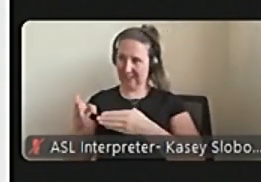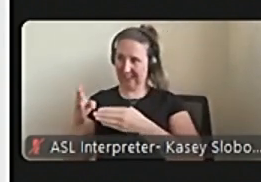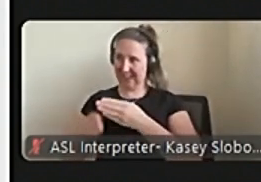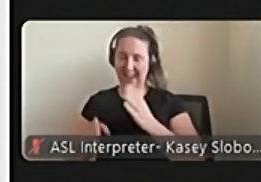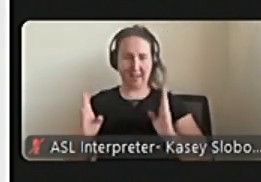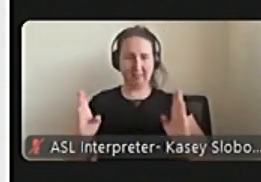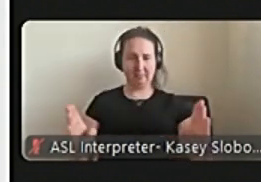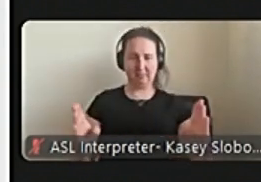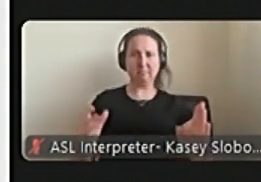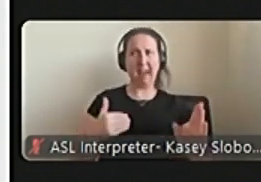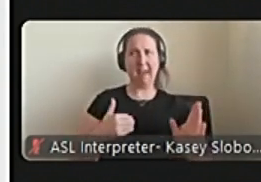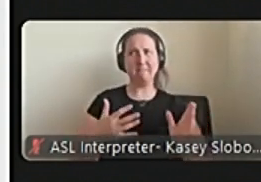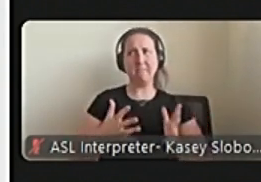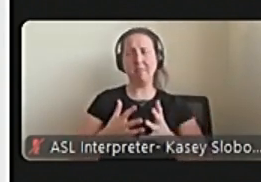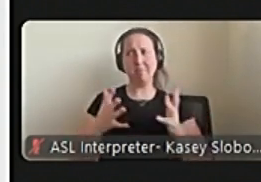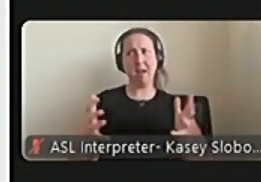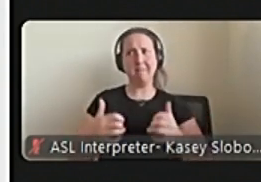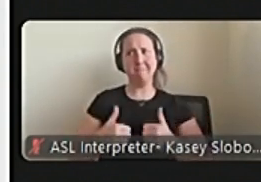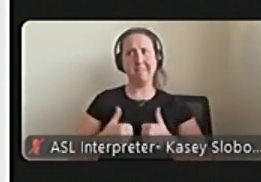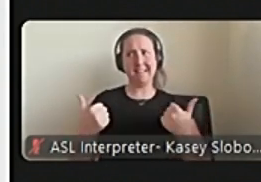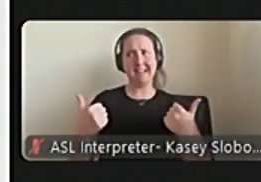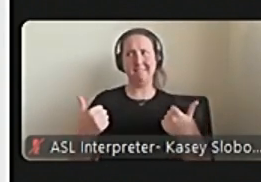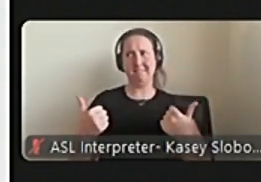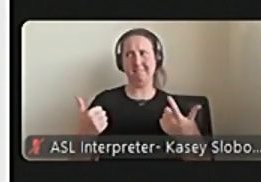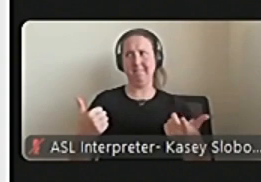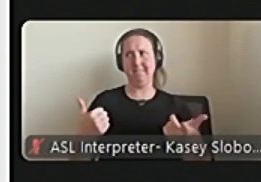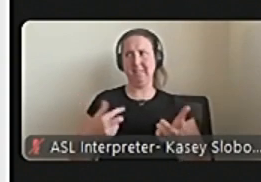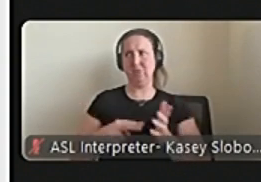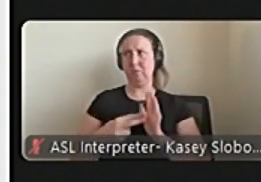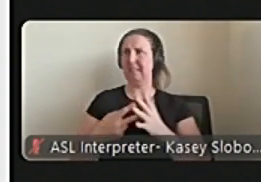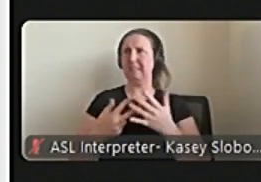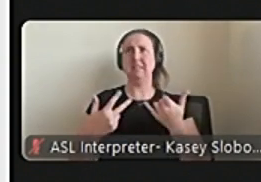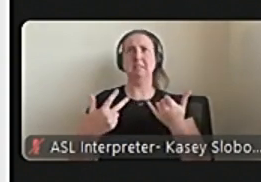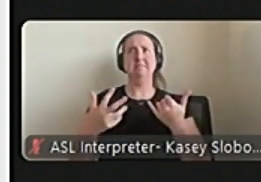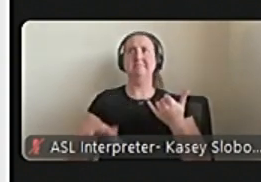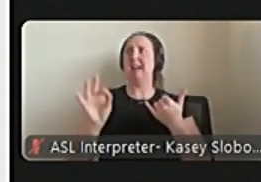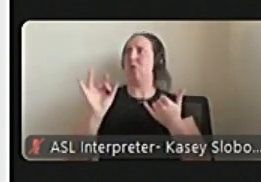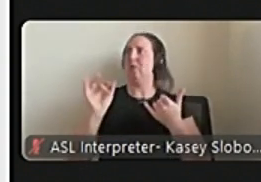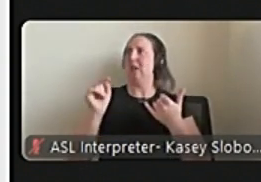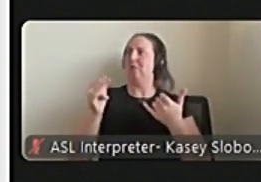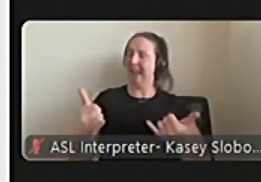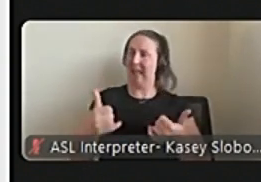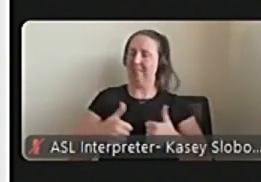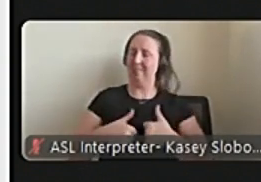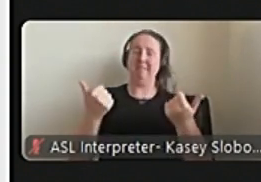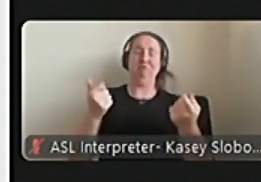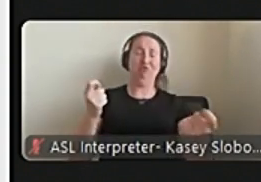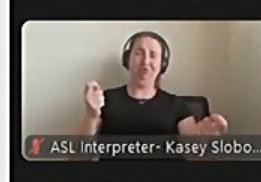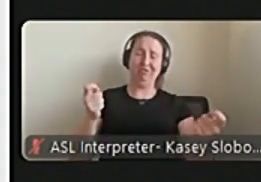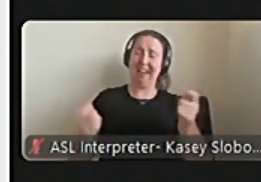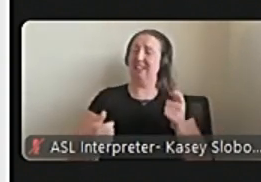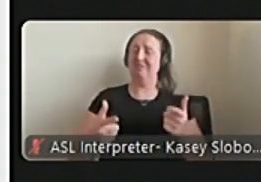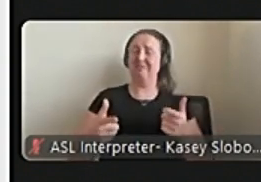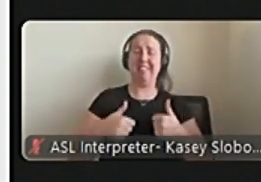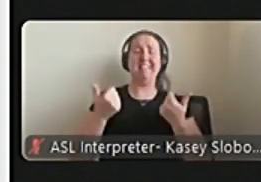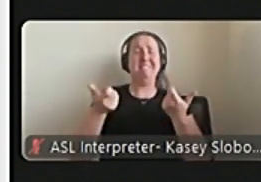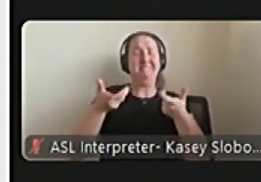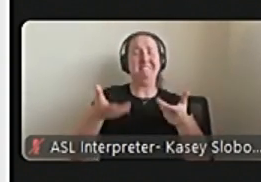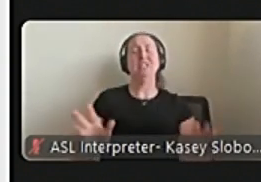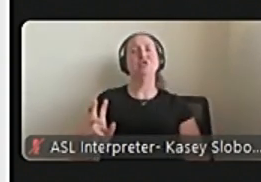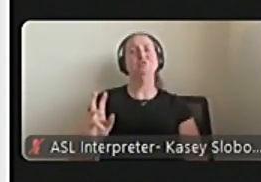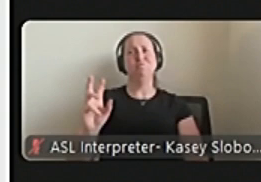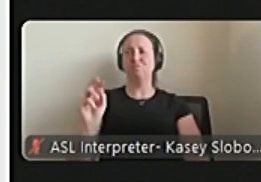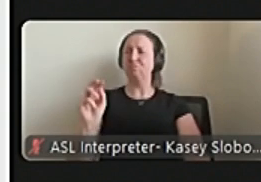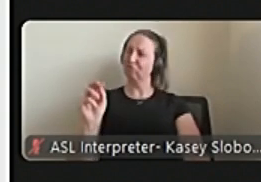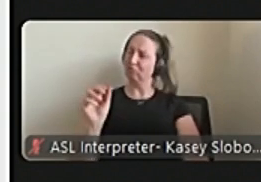a lot longer if they follow certainly lifestyle changes. So what do I need to do for my health to stay independent, and how